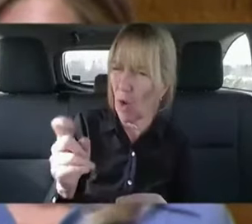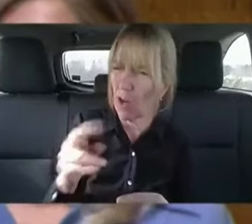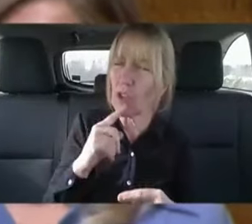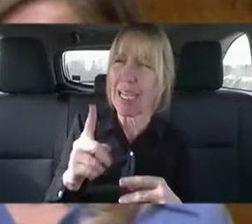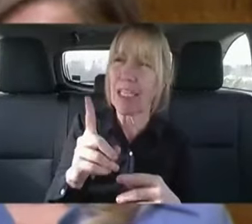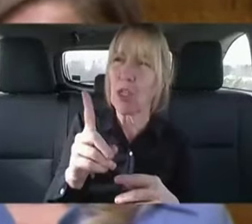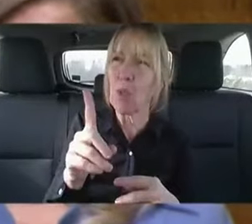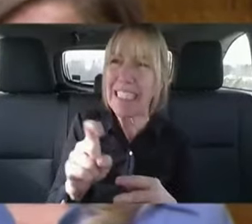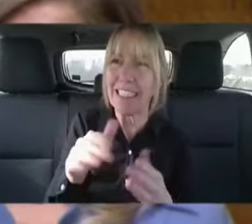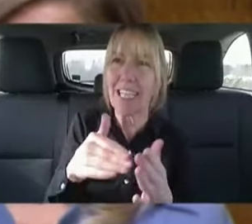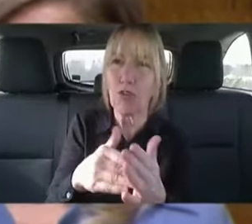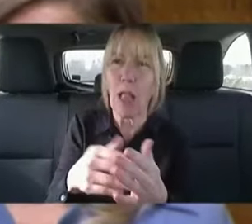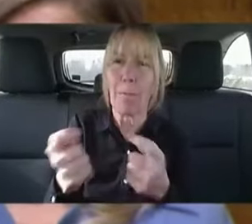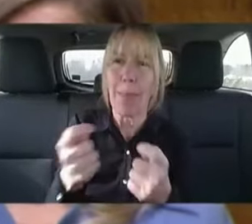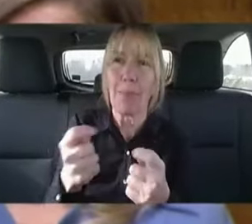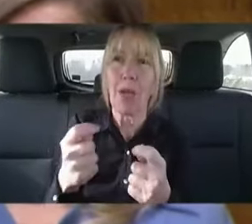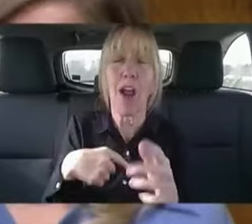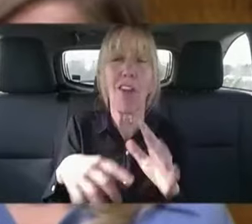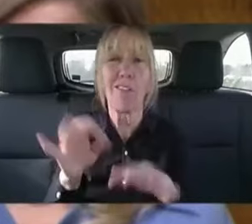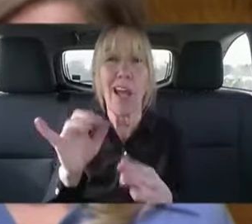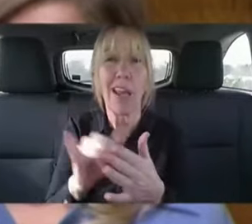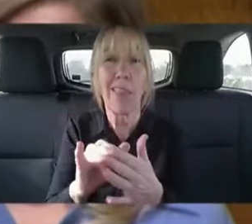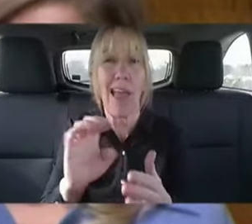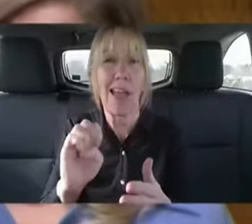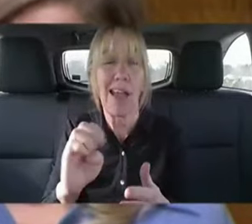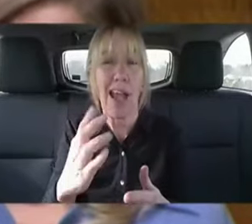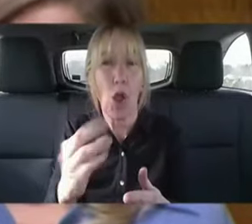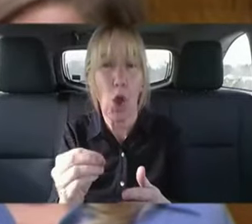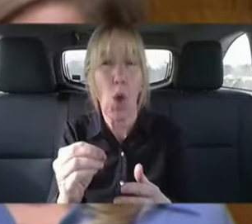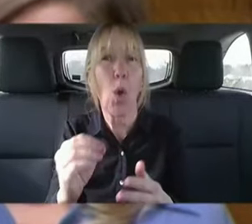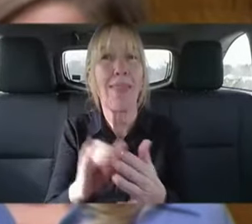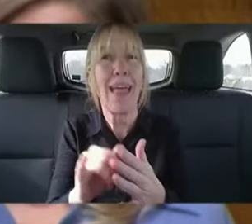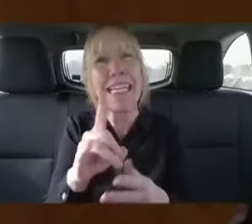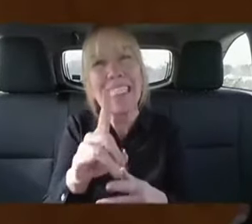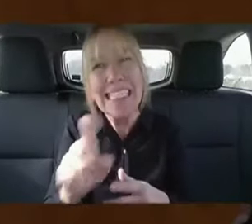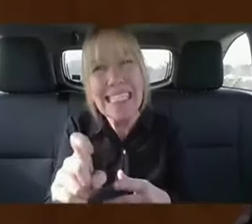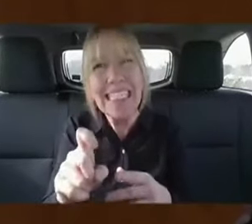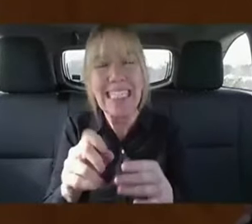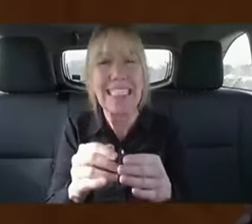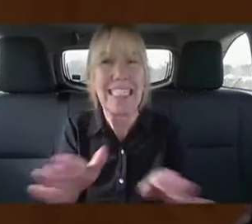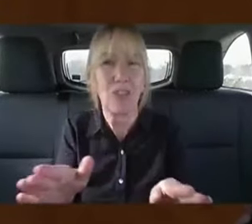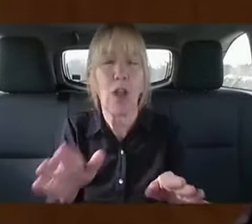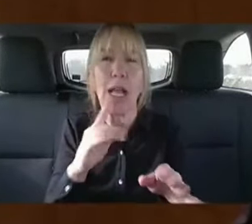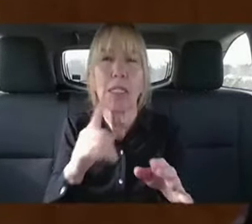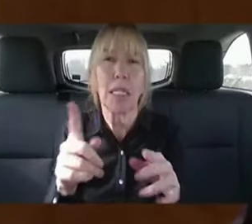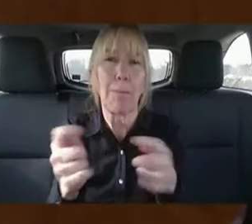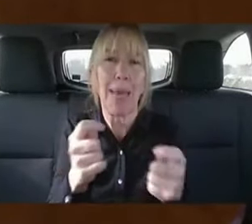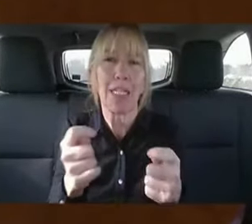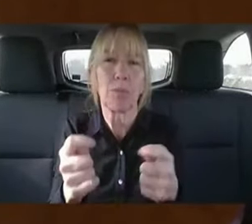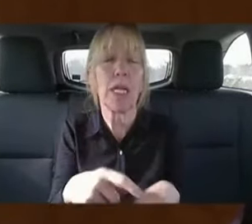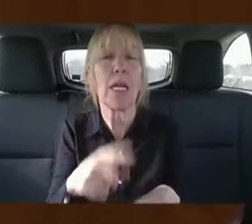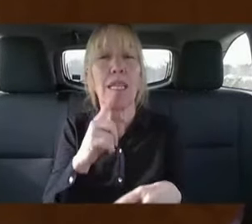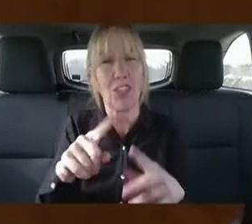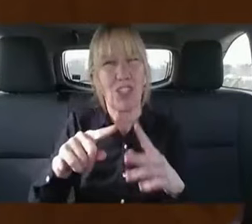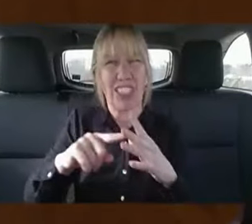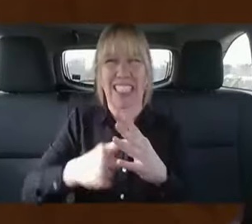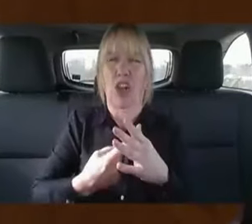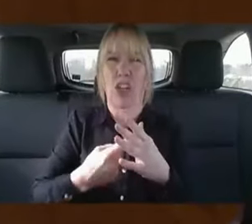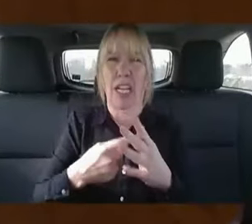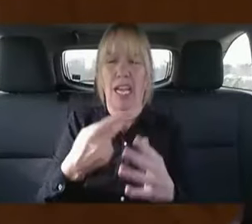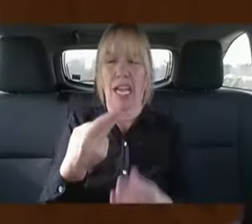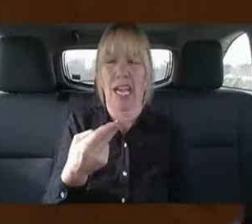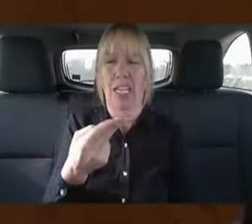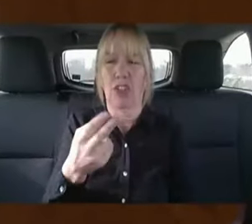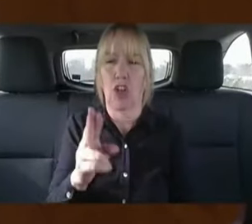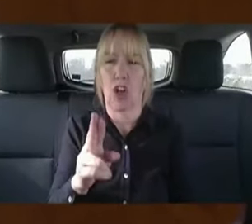you finding these road shows and these ECHO programs decentralizing the management yet? These are just being launched now as AHRQ was just funded. I don't